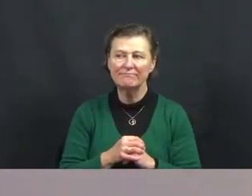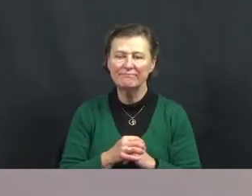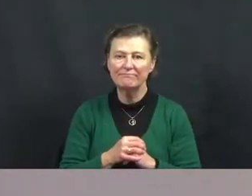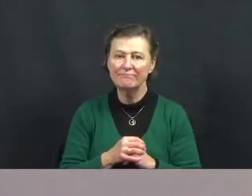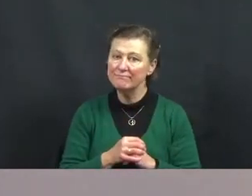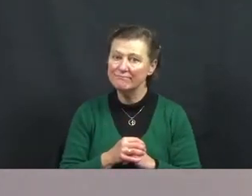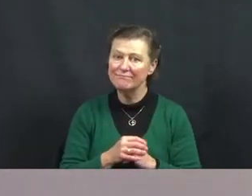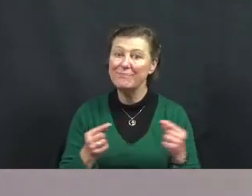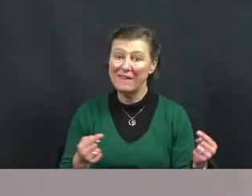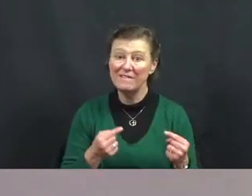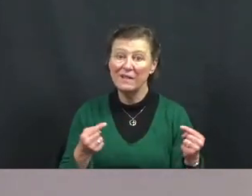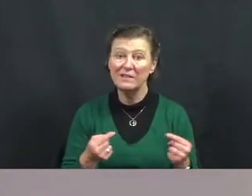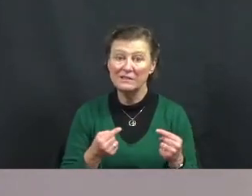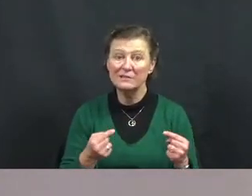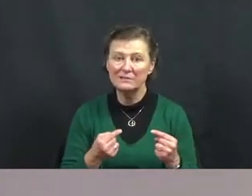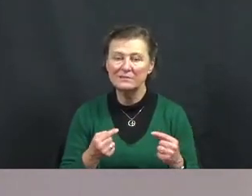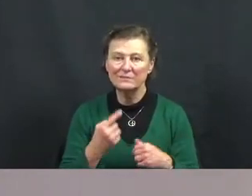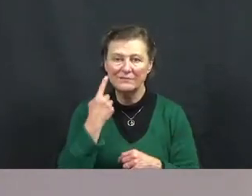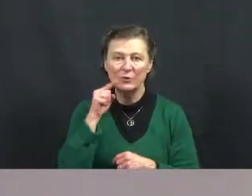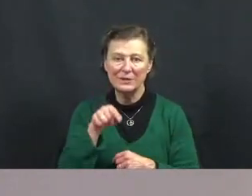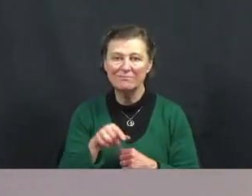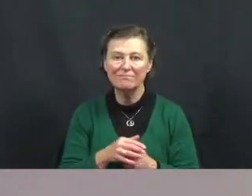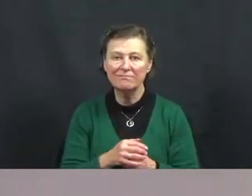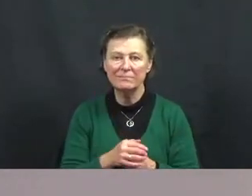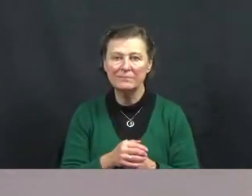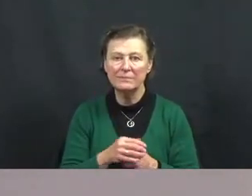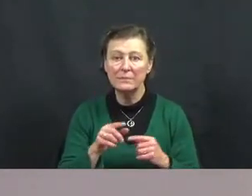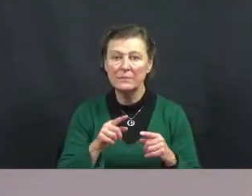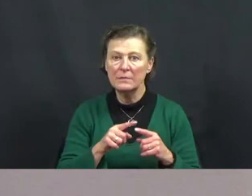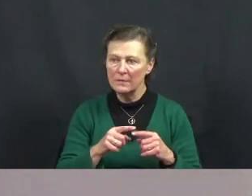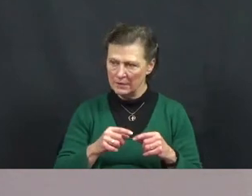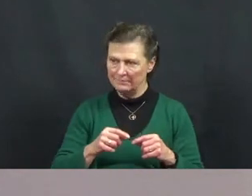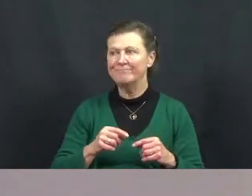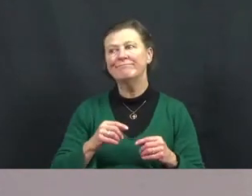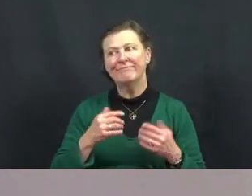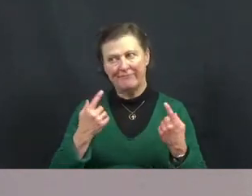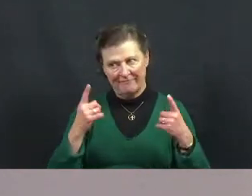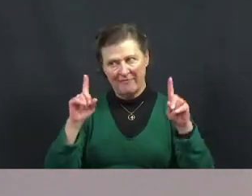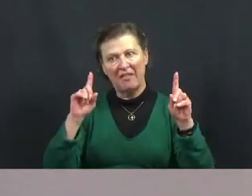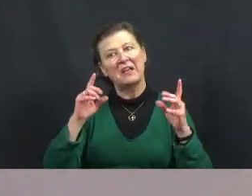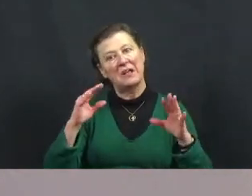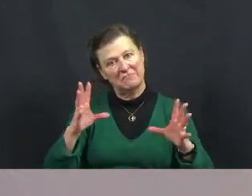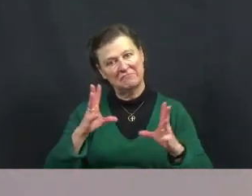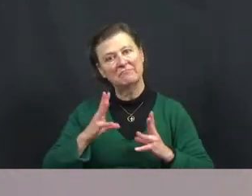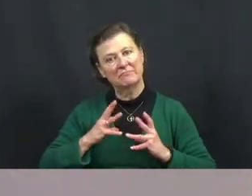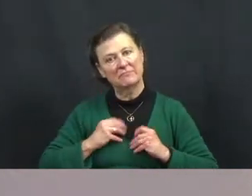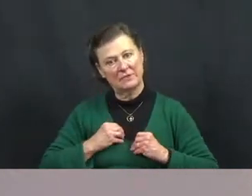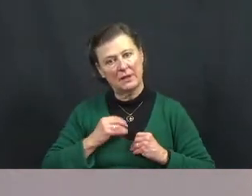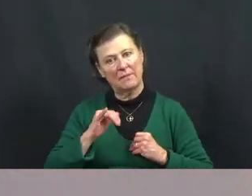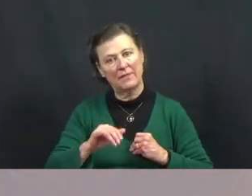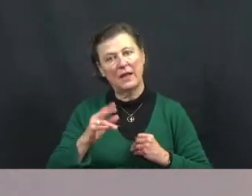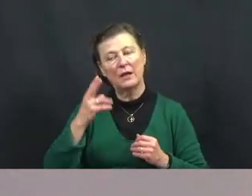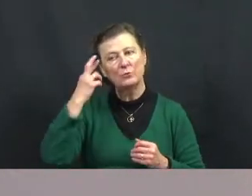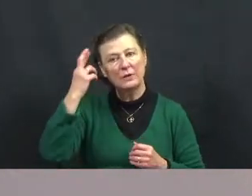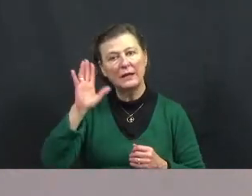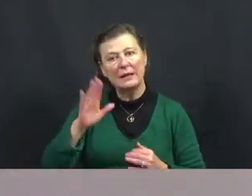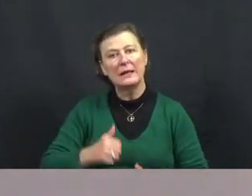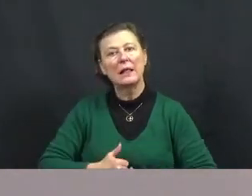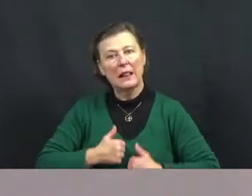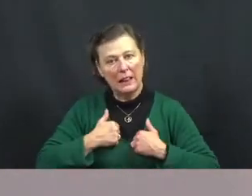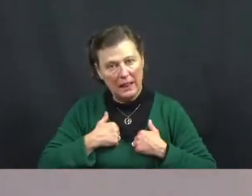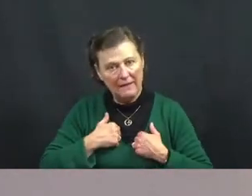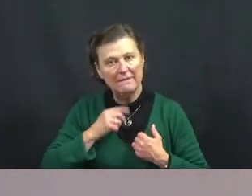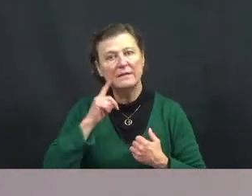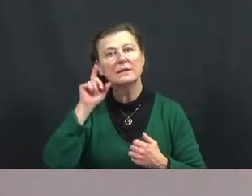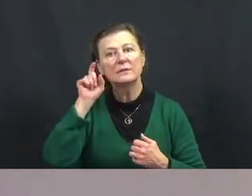And it was painful. But he came to a level of acceptance of this when he realized that his life was to be